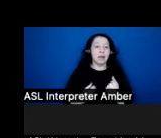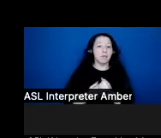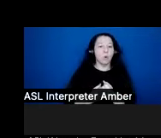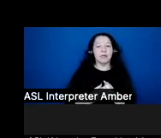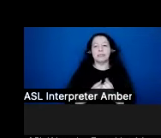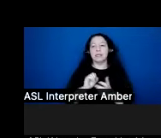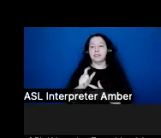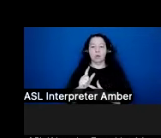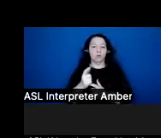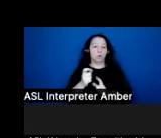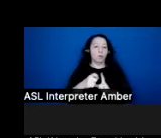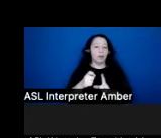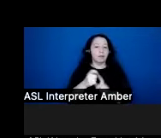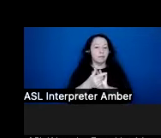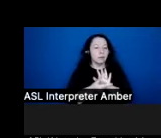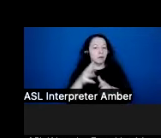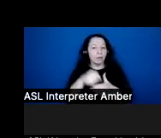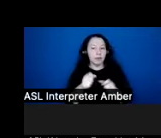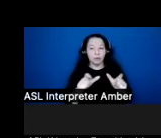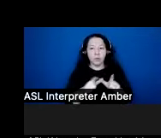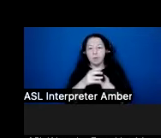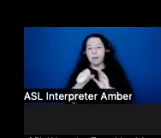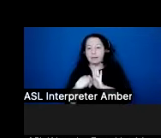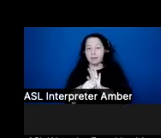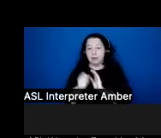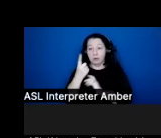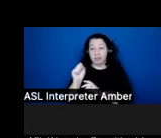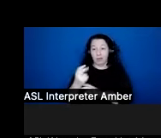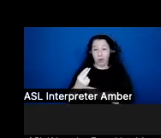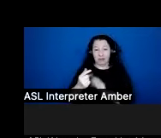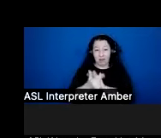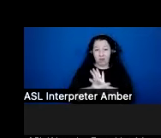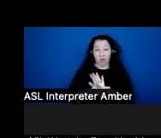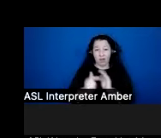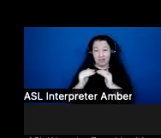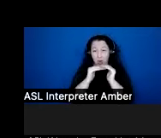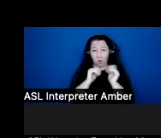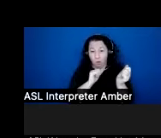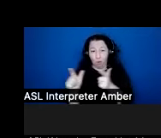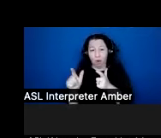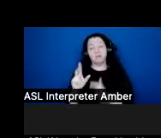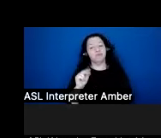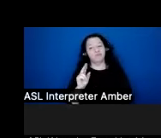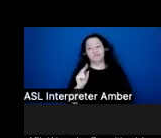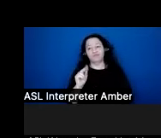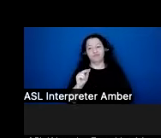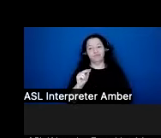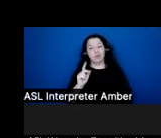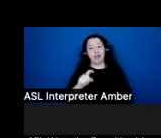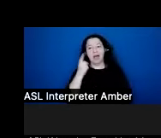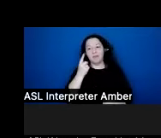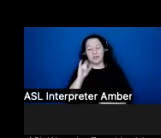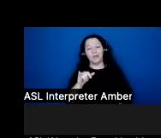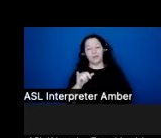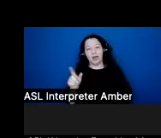and states. Sexual harassment laws are not always equitable. So taking that into consideration.